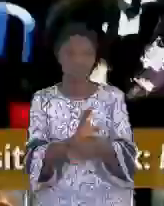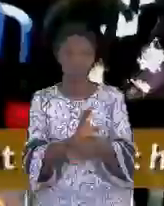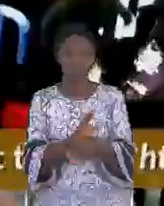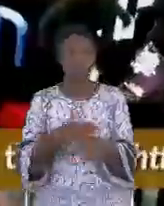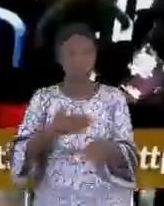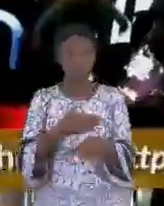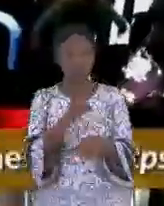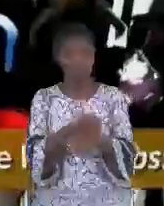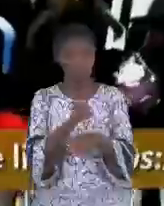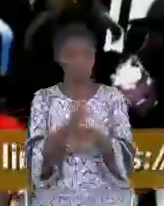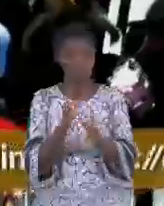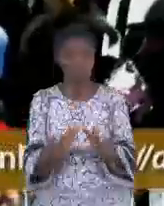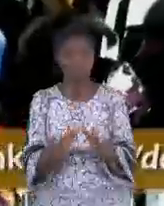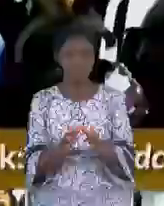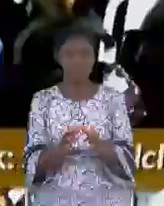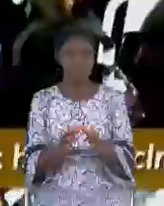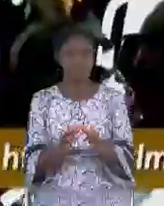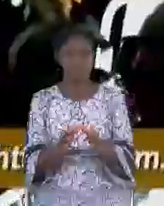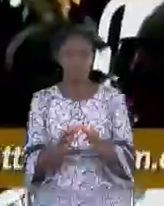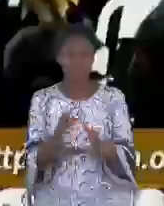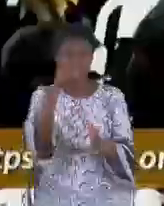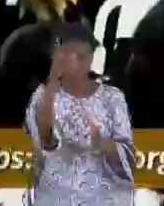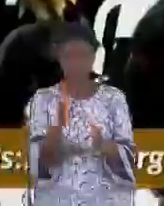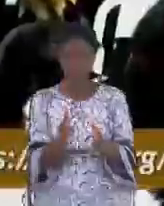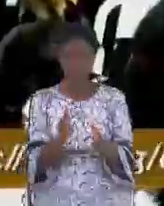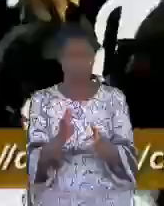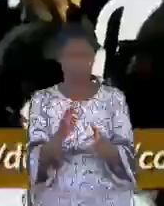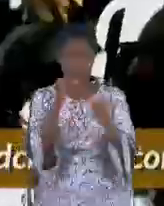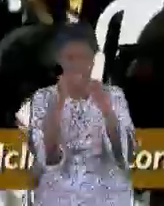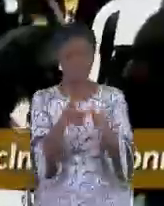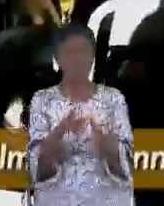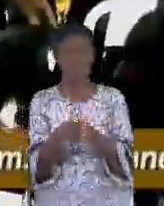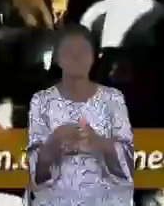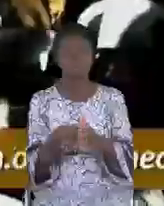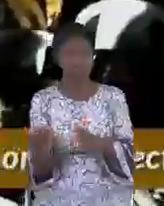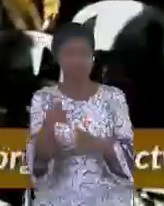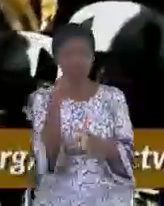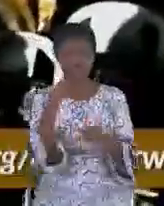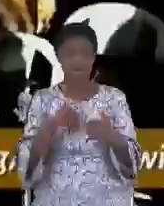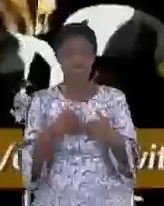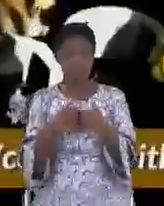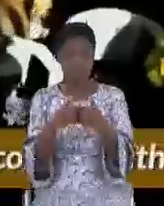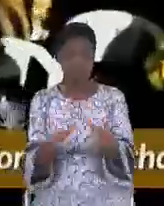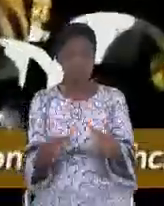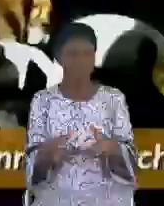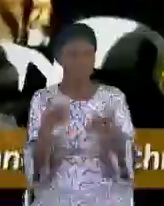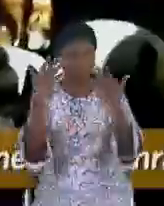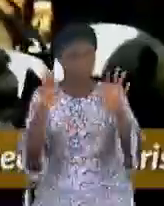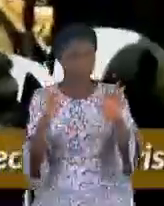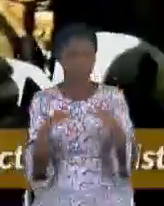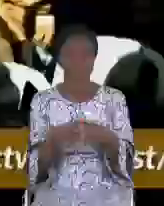counselors, God bless you. Those who have finished, move to